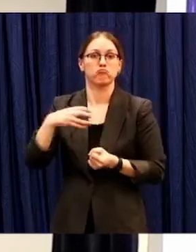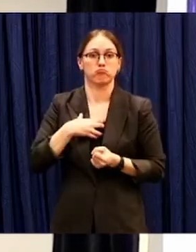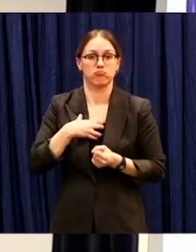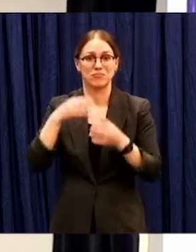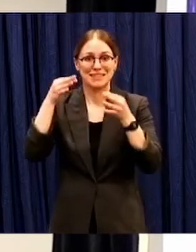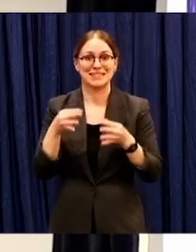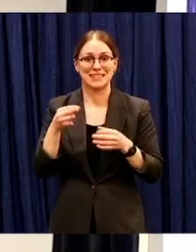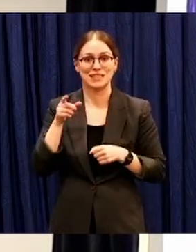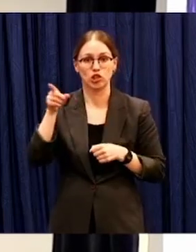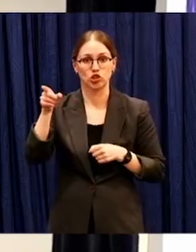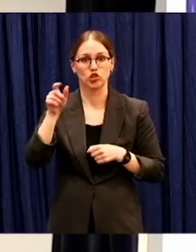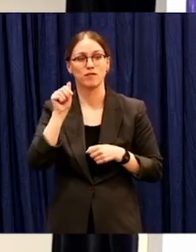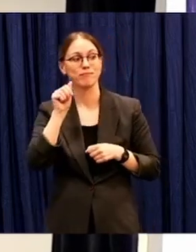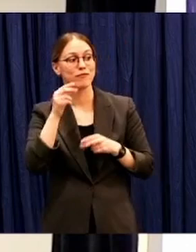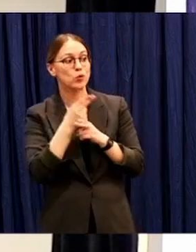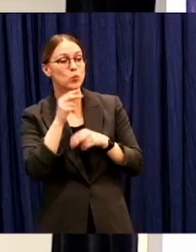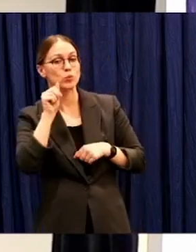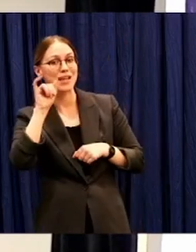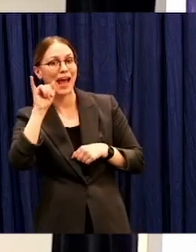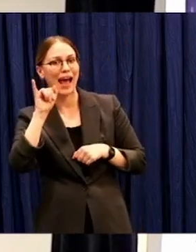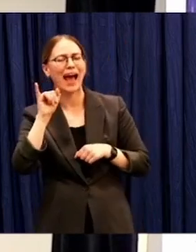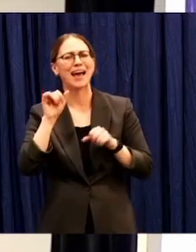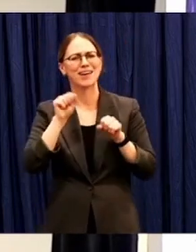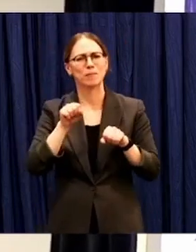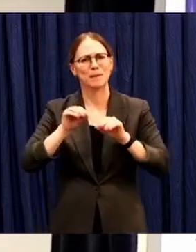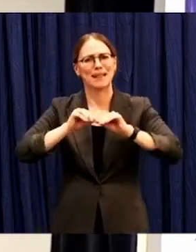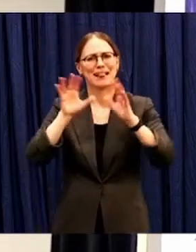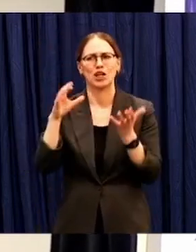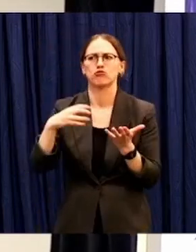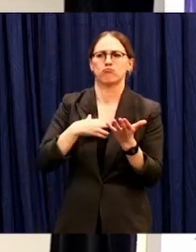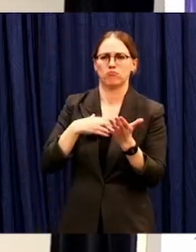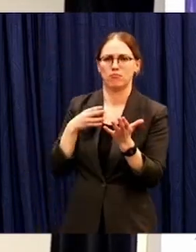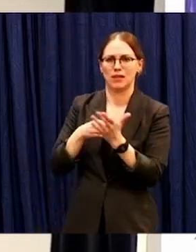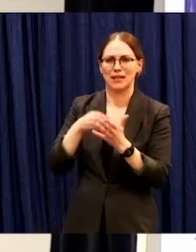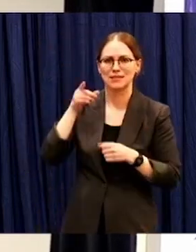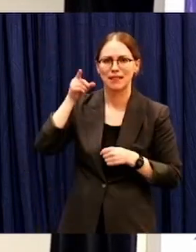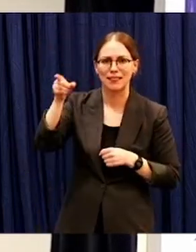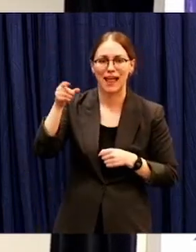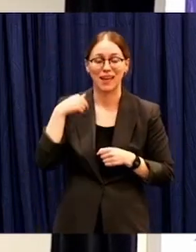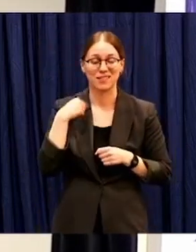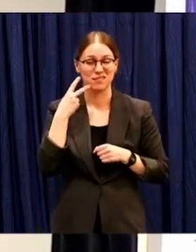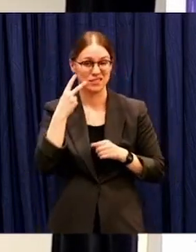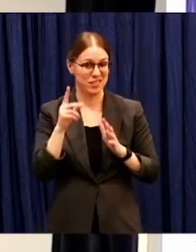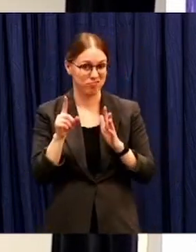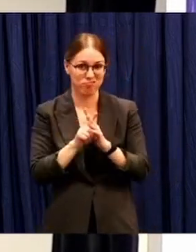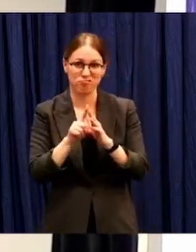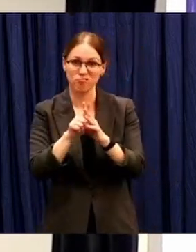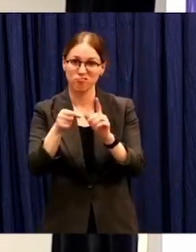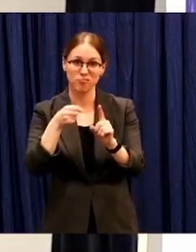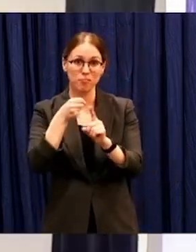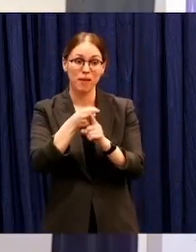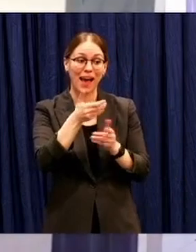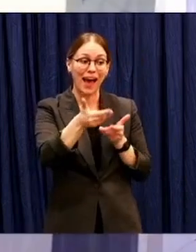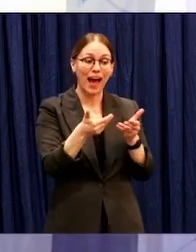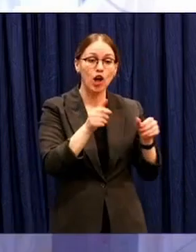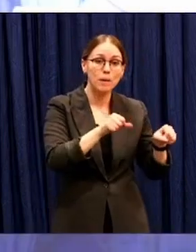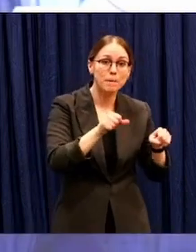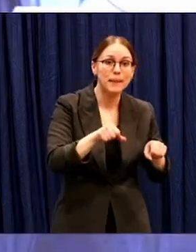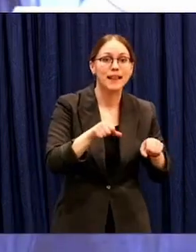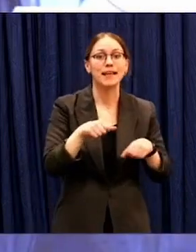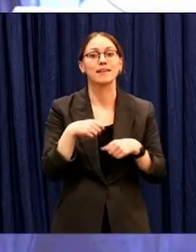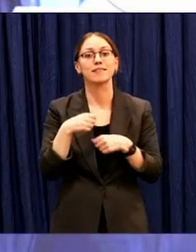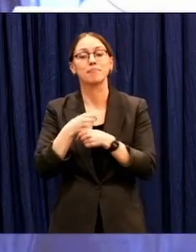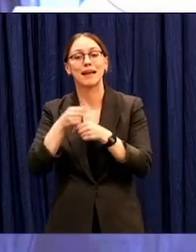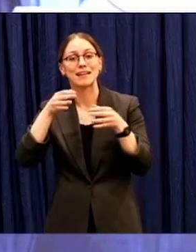job applications, we see this in healthcare insurance decisions, we see this in benefits eligibility decision-making. If you don't